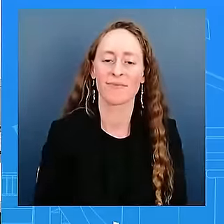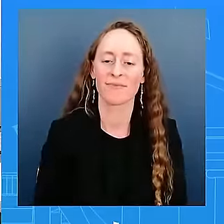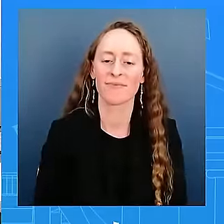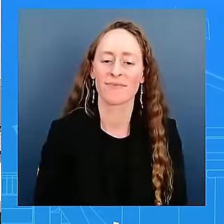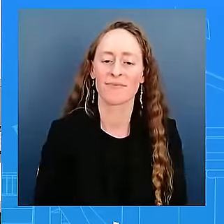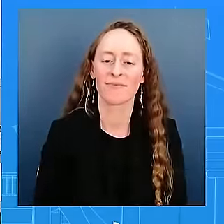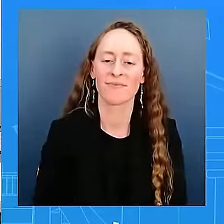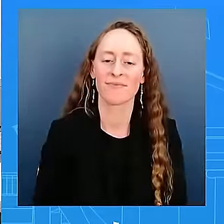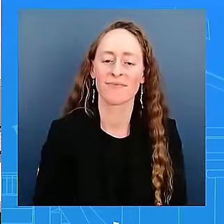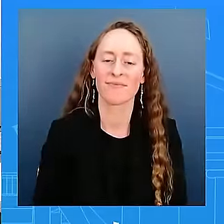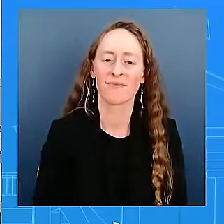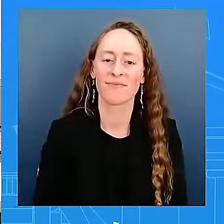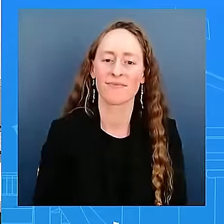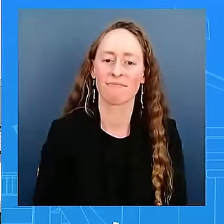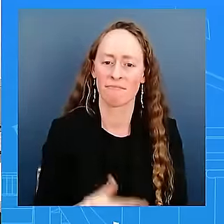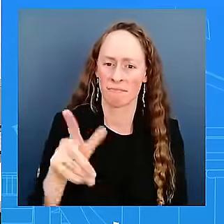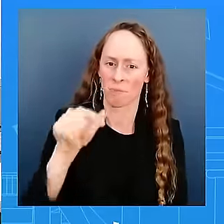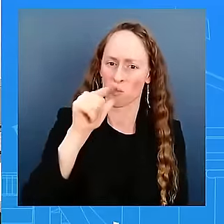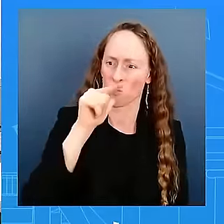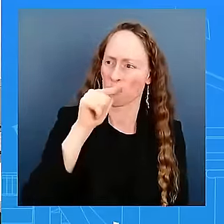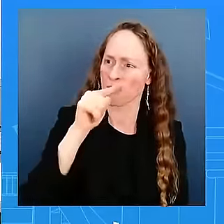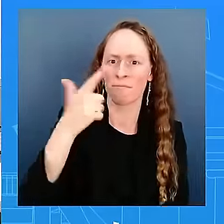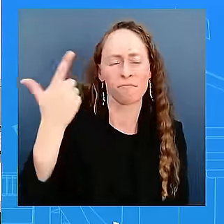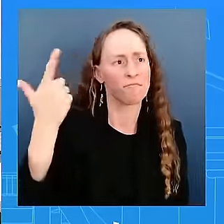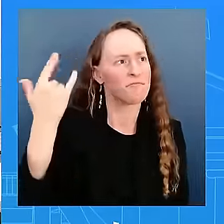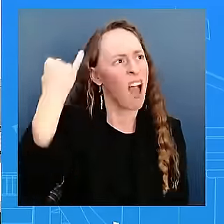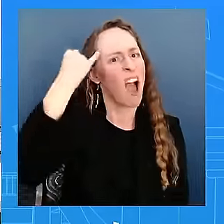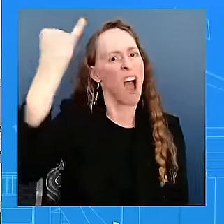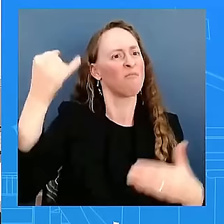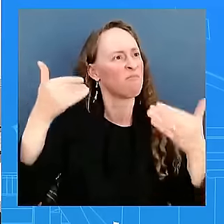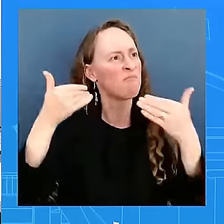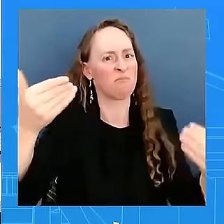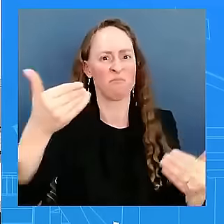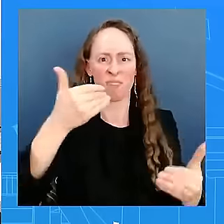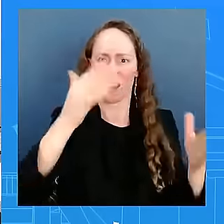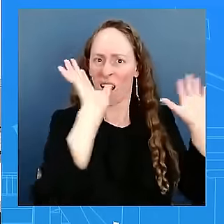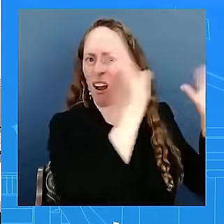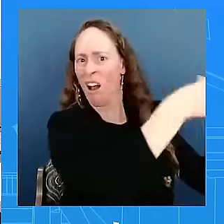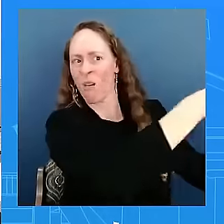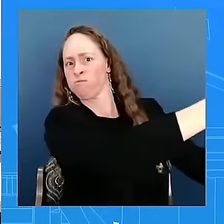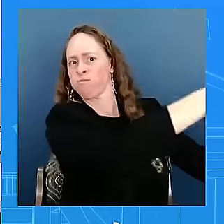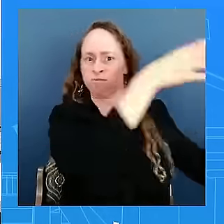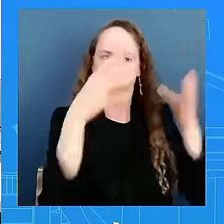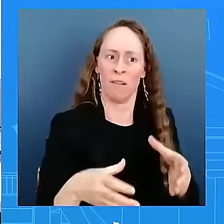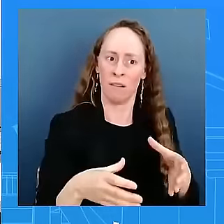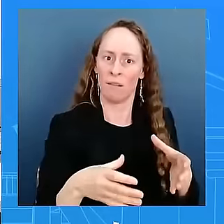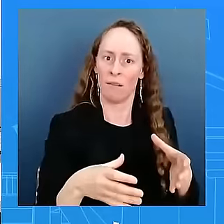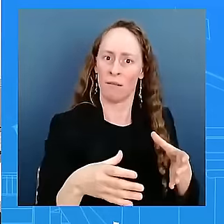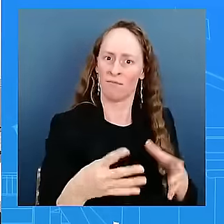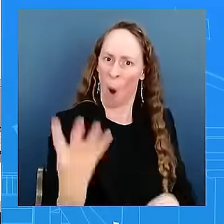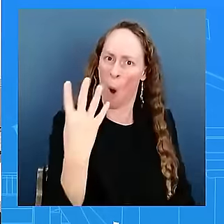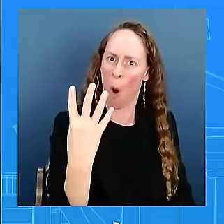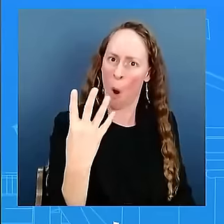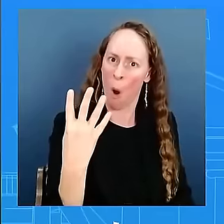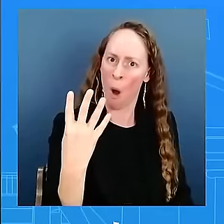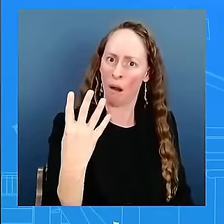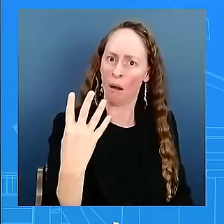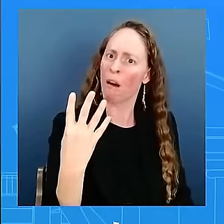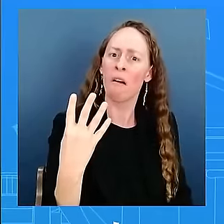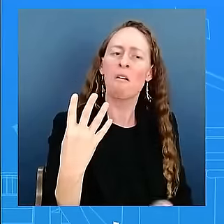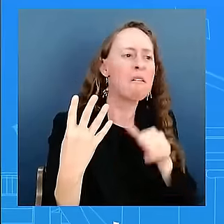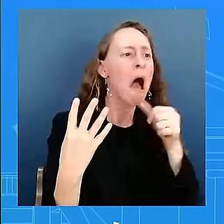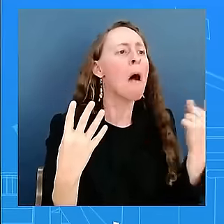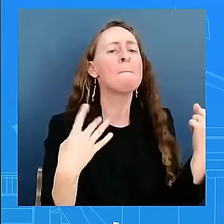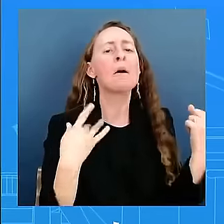bring everyone home at once instead of going for a simpler one-for-one type deal? And why? That's a